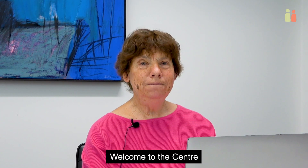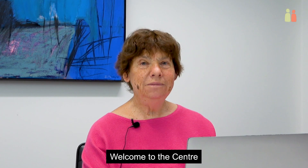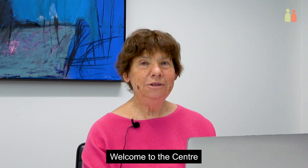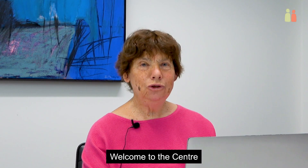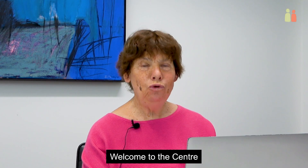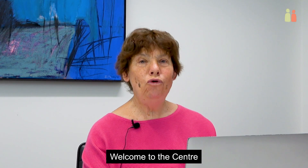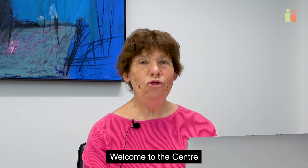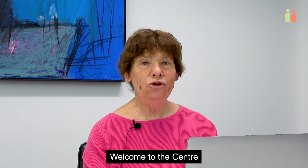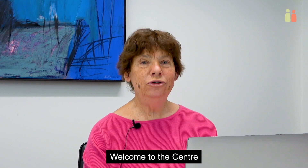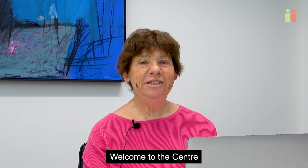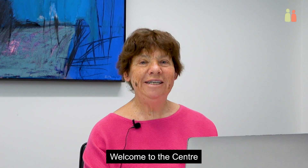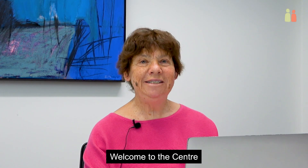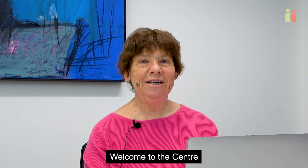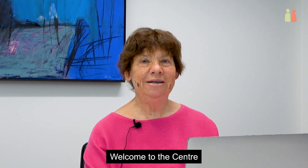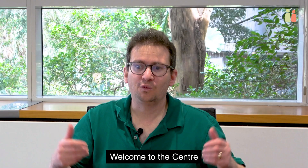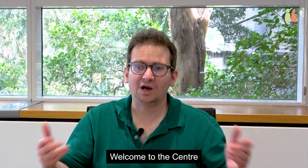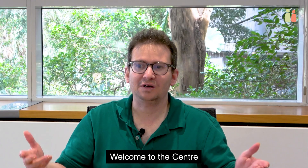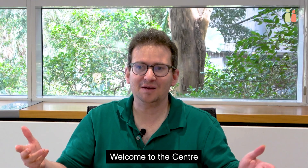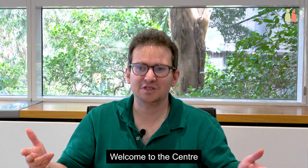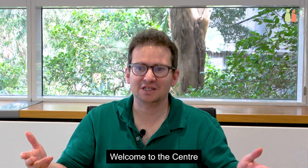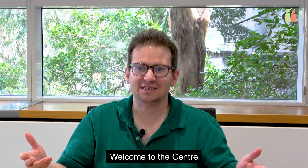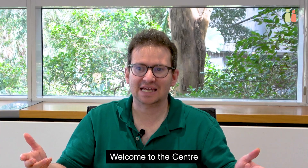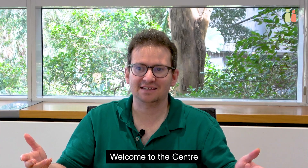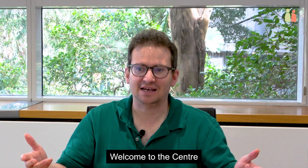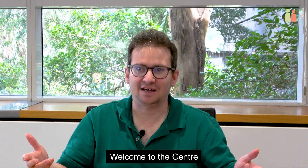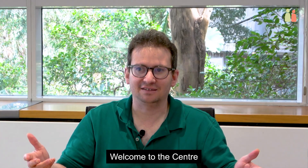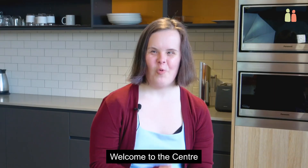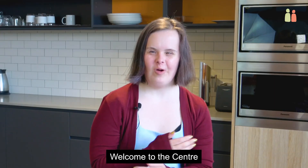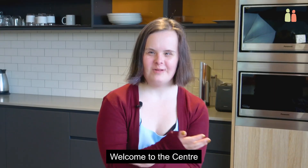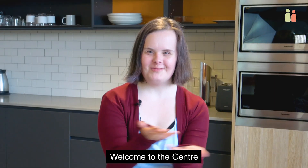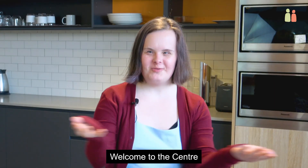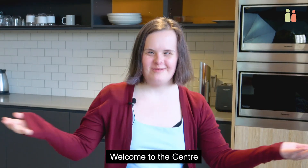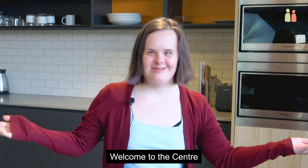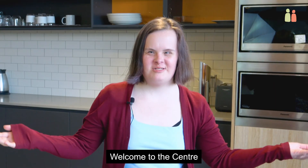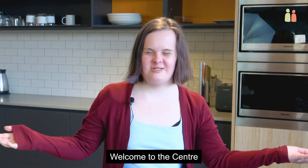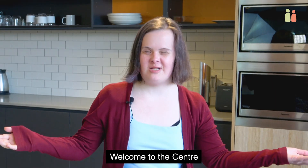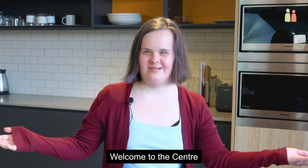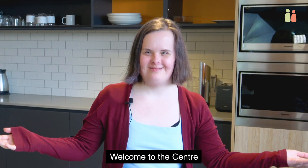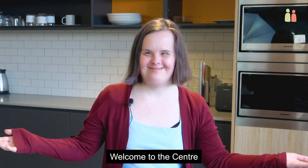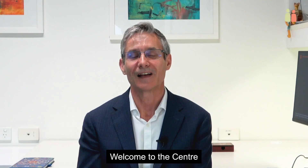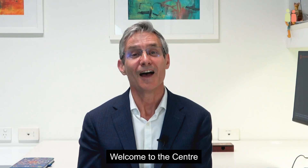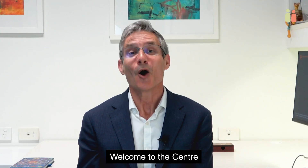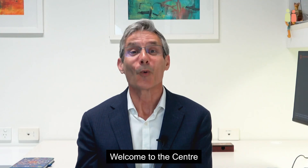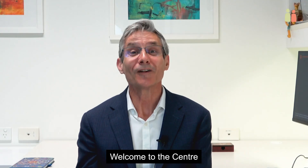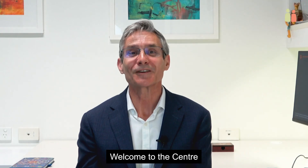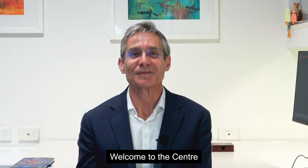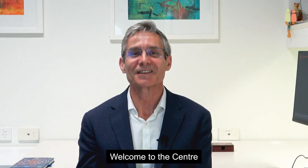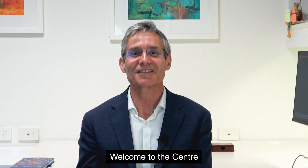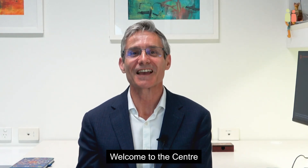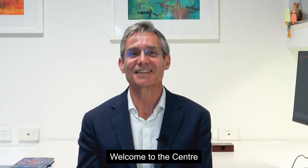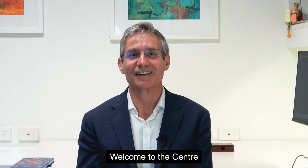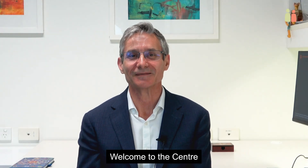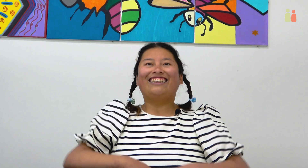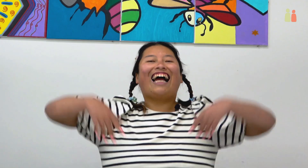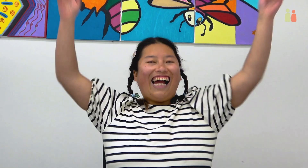Welcome to the centre. Welcome to the centre. Welcome to the centre. Welcome to